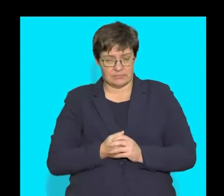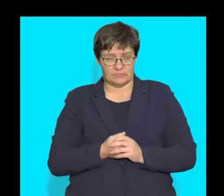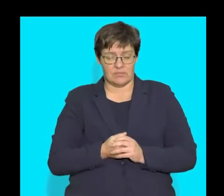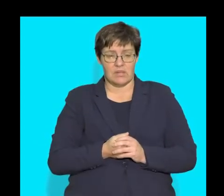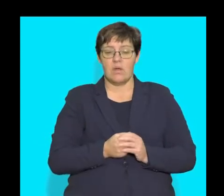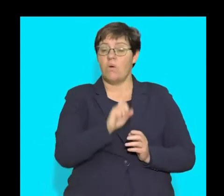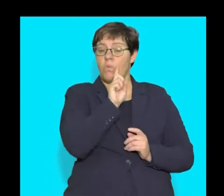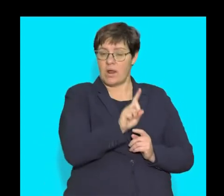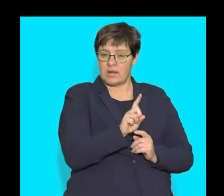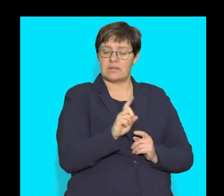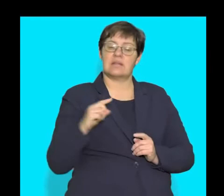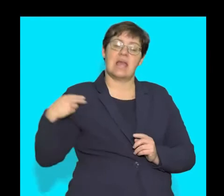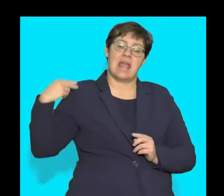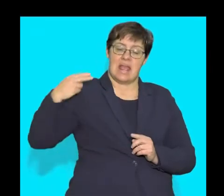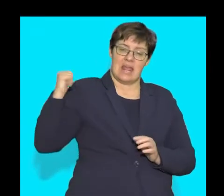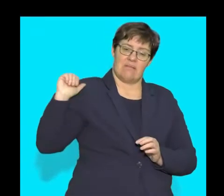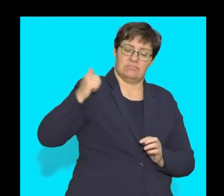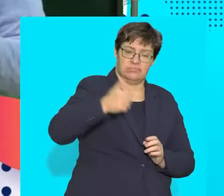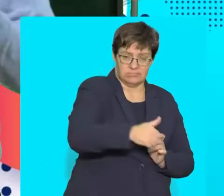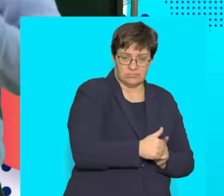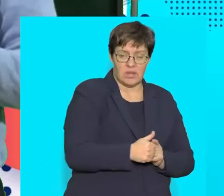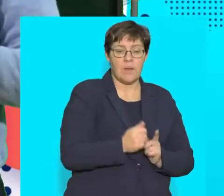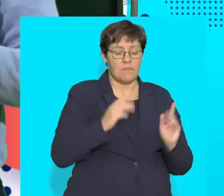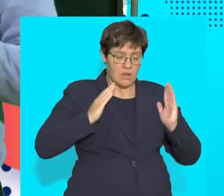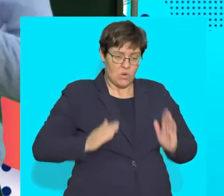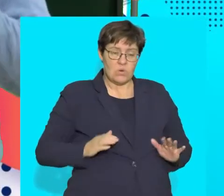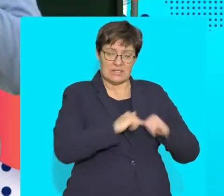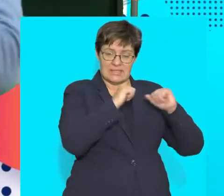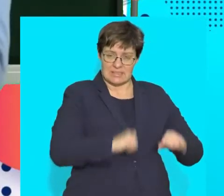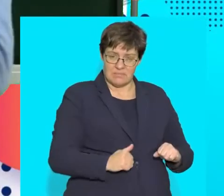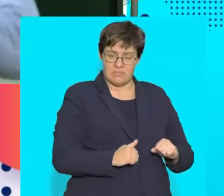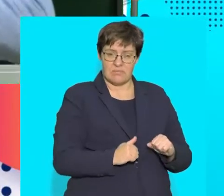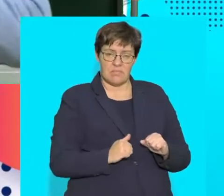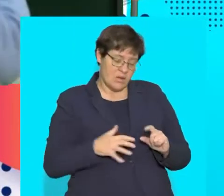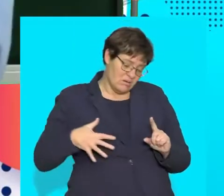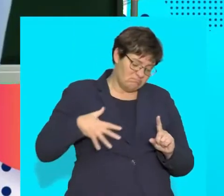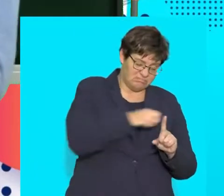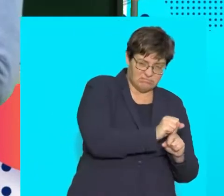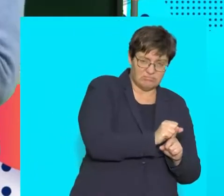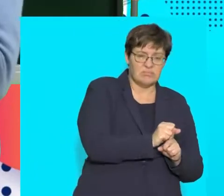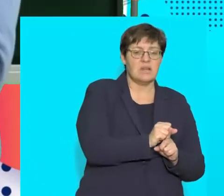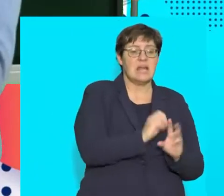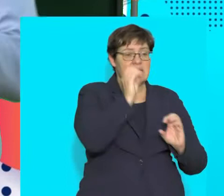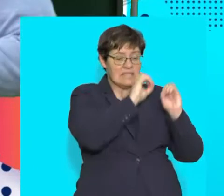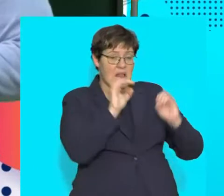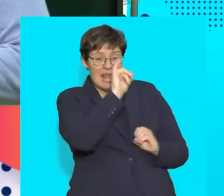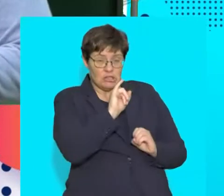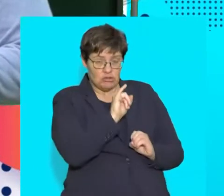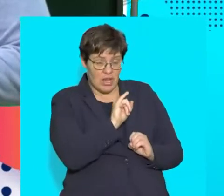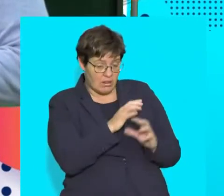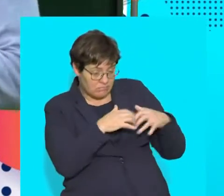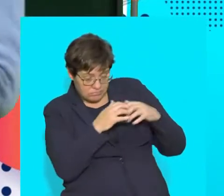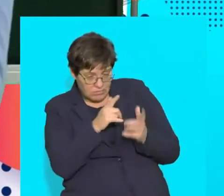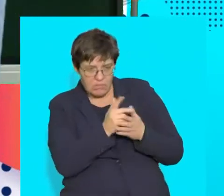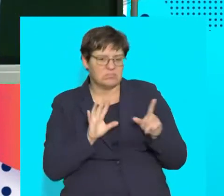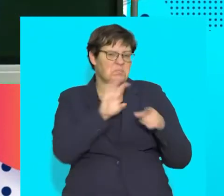type 1 as an inherited disorder where the immune system attacks and destroys the cells that make insulin.